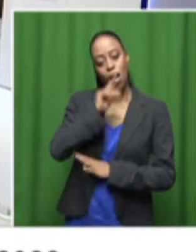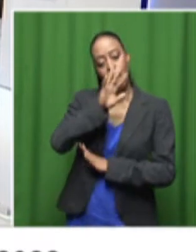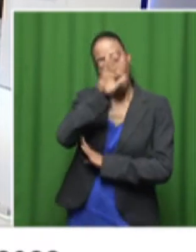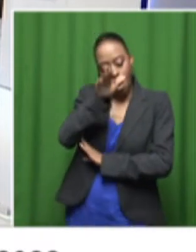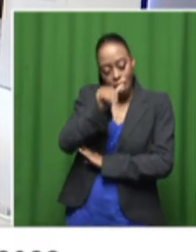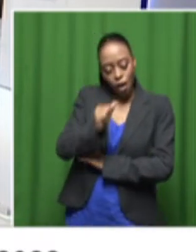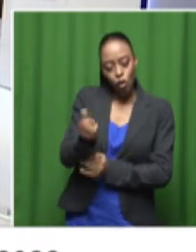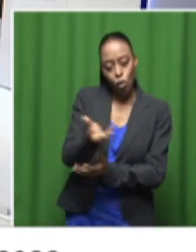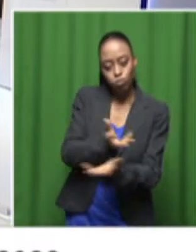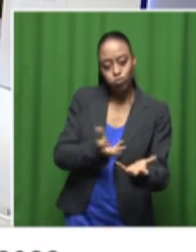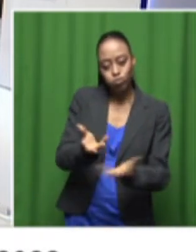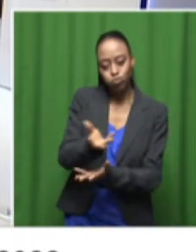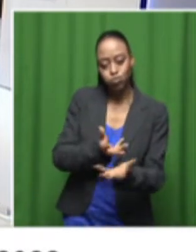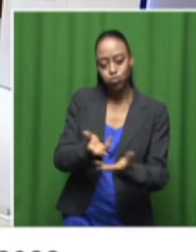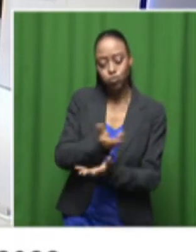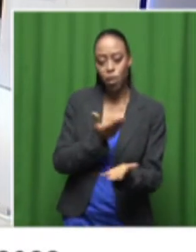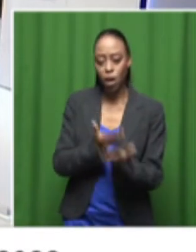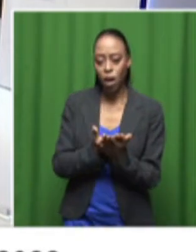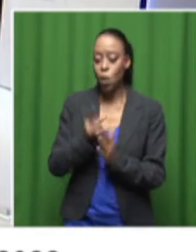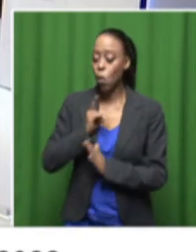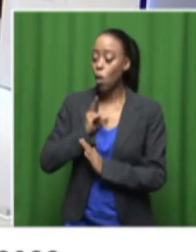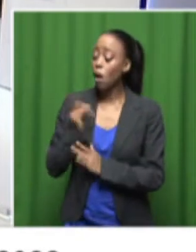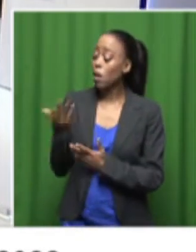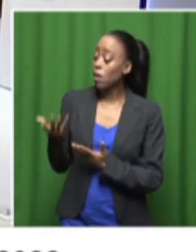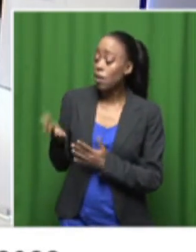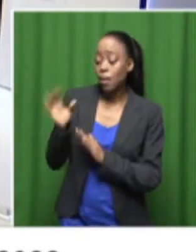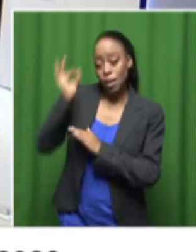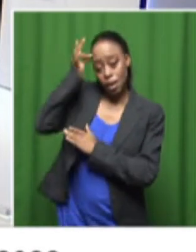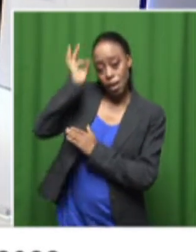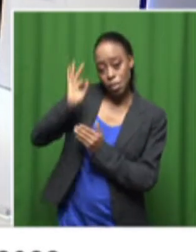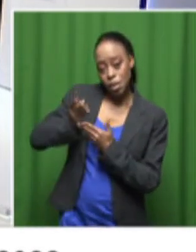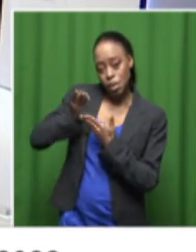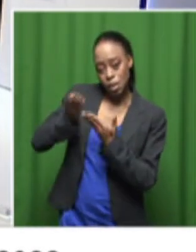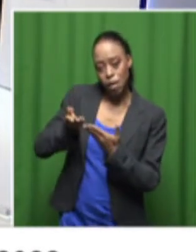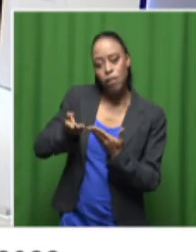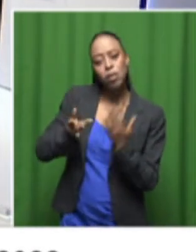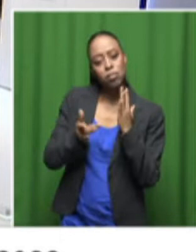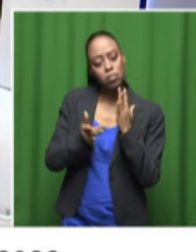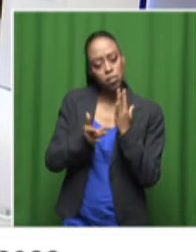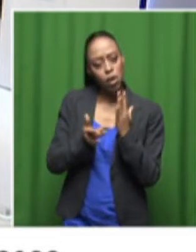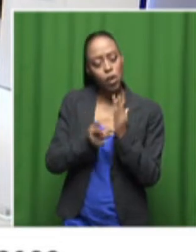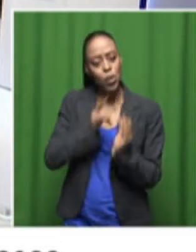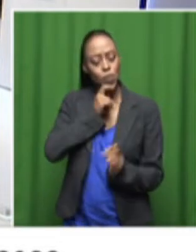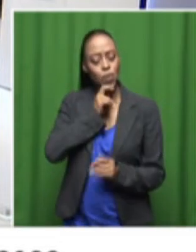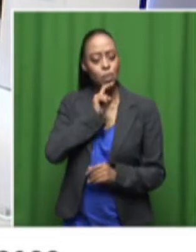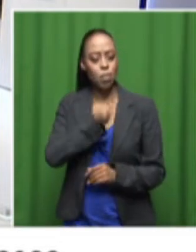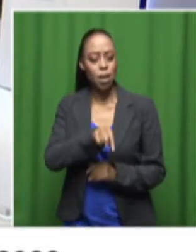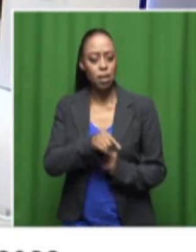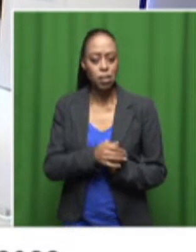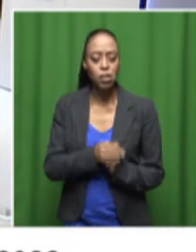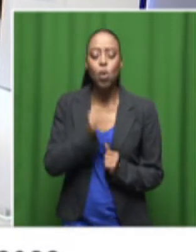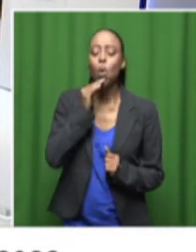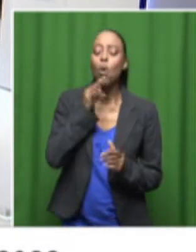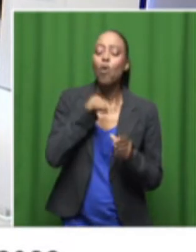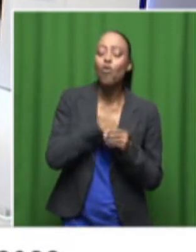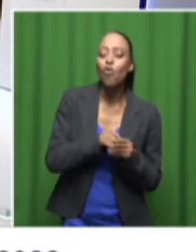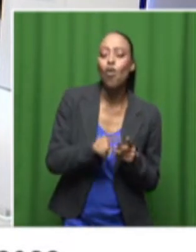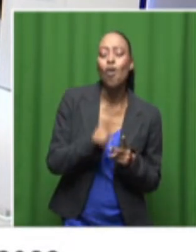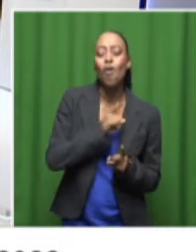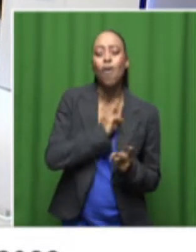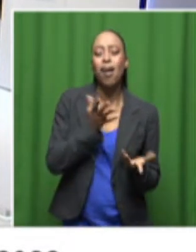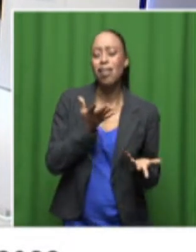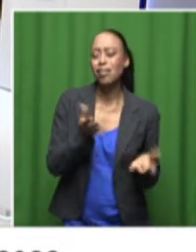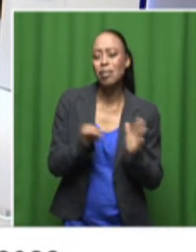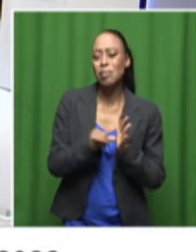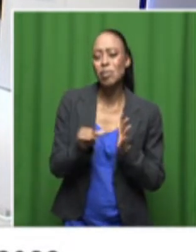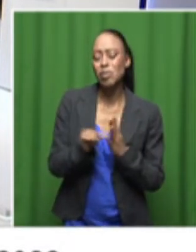discussion about digitizing government services. Who's involved? Who have you brought in from the rest of the continent, and why was it important for you to go